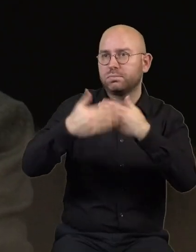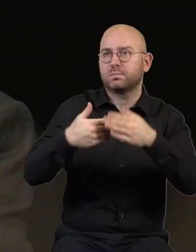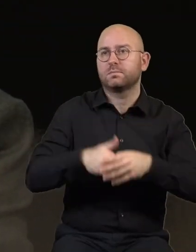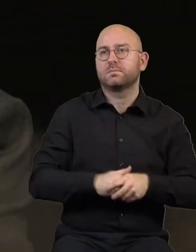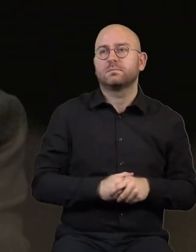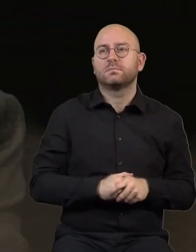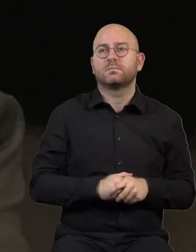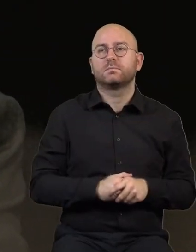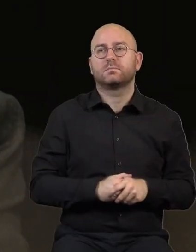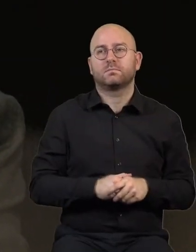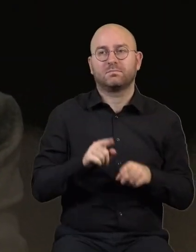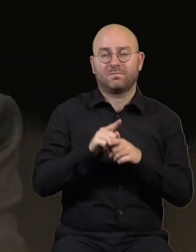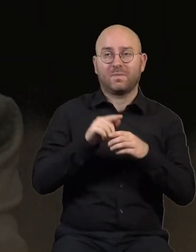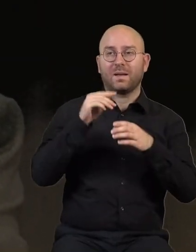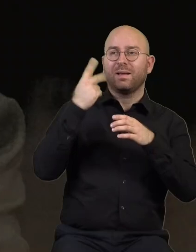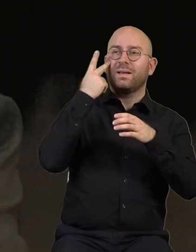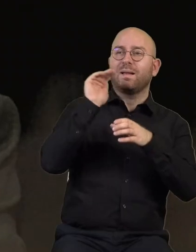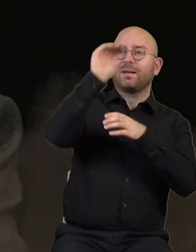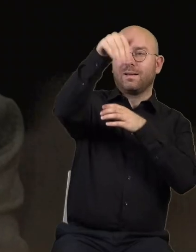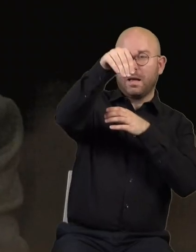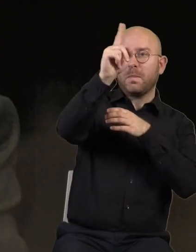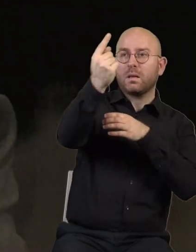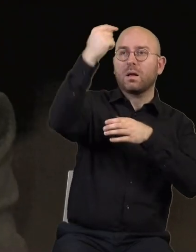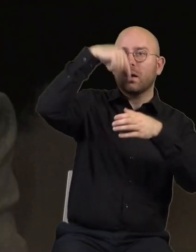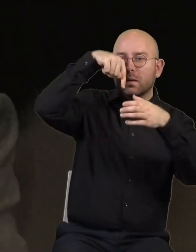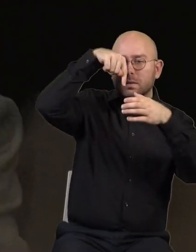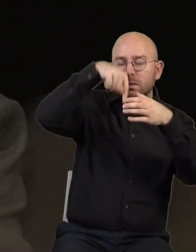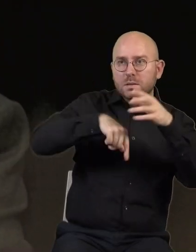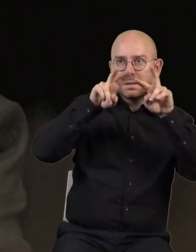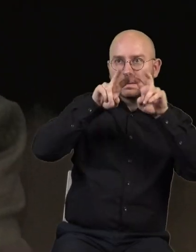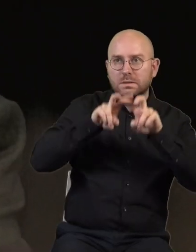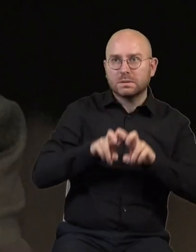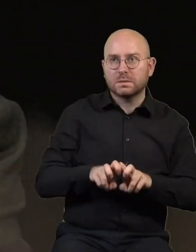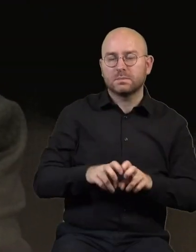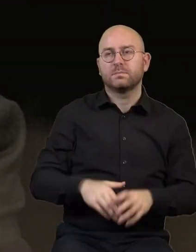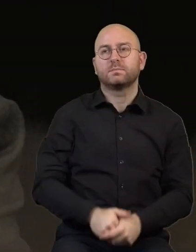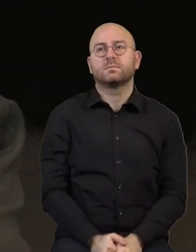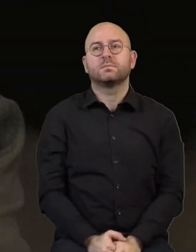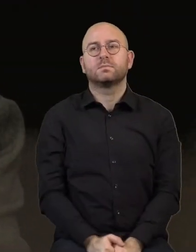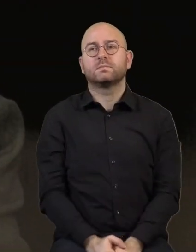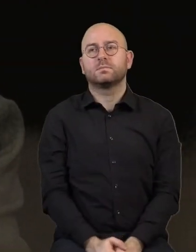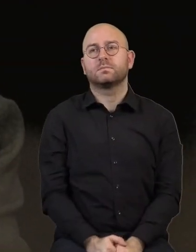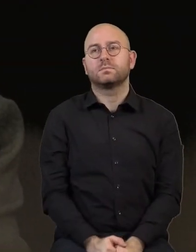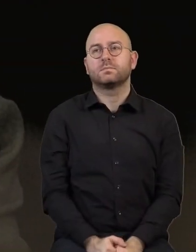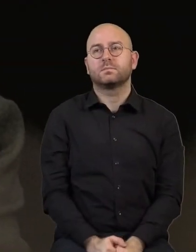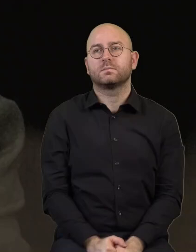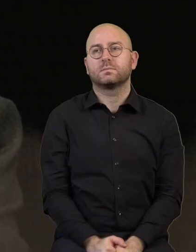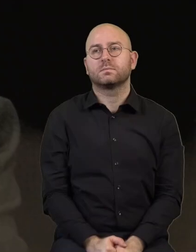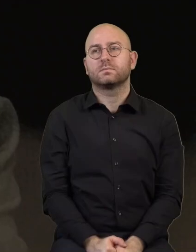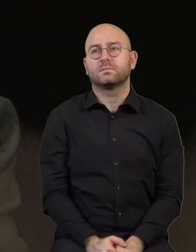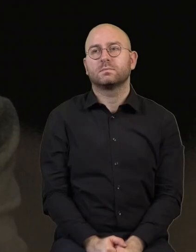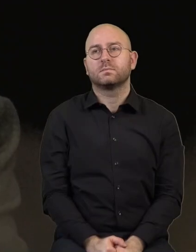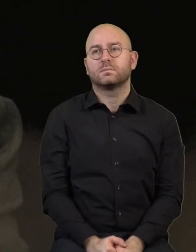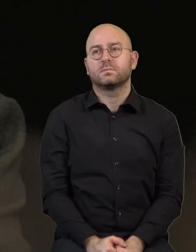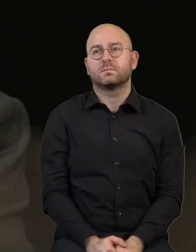more explicit, specific financing to the military. So, I mean, here a lot can be done in terms of, first